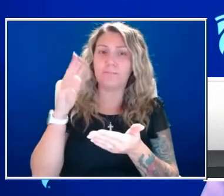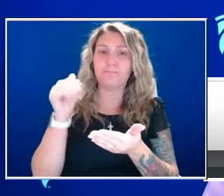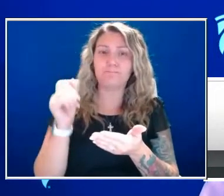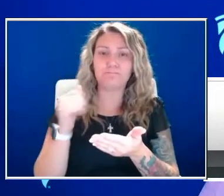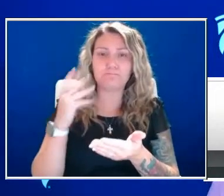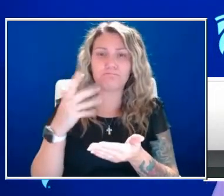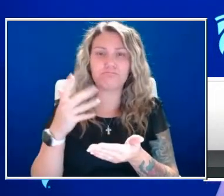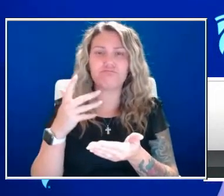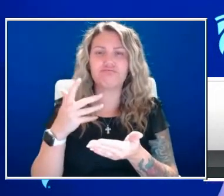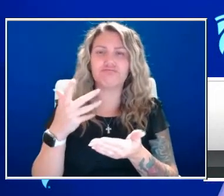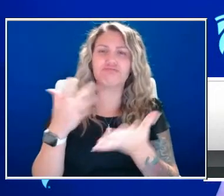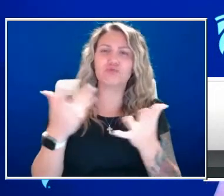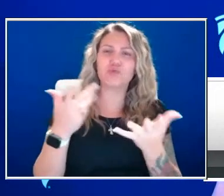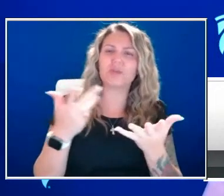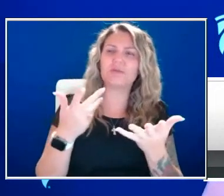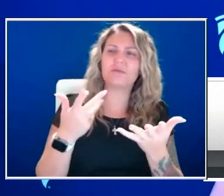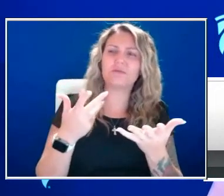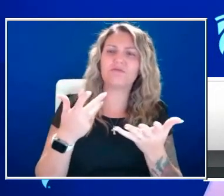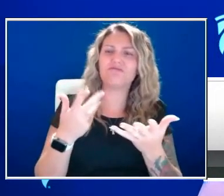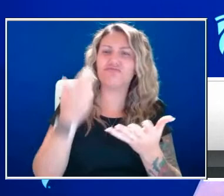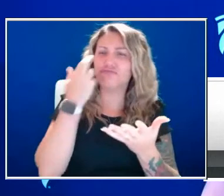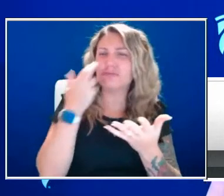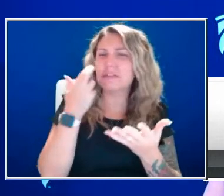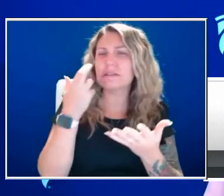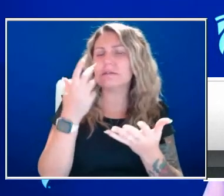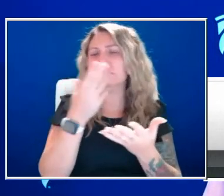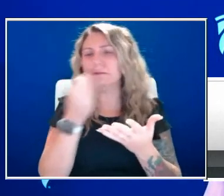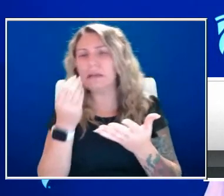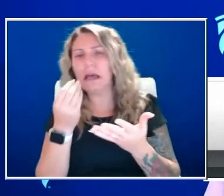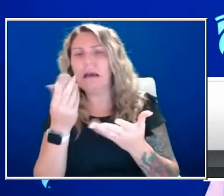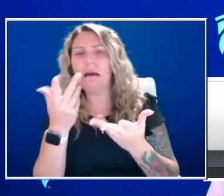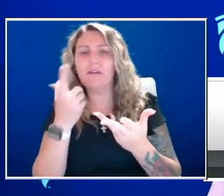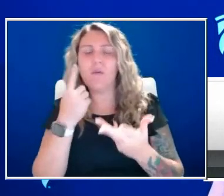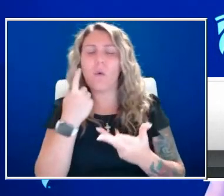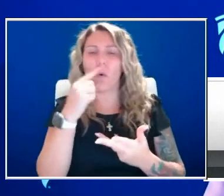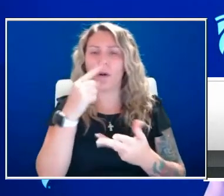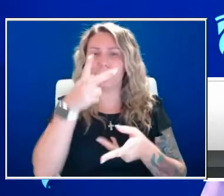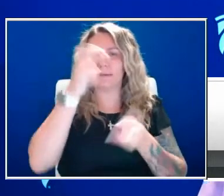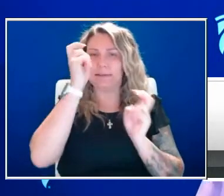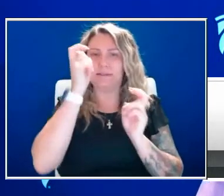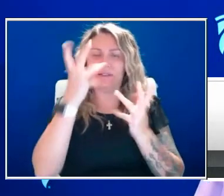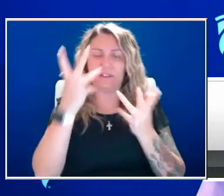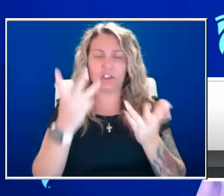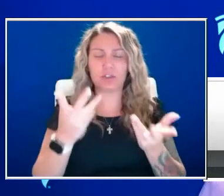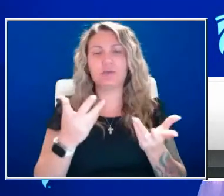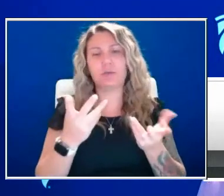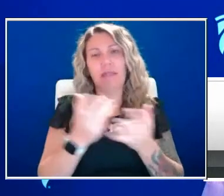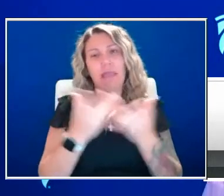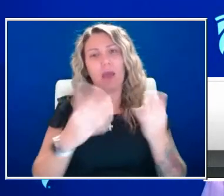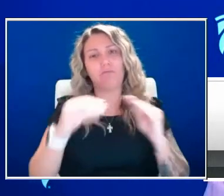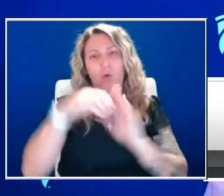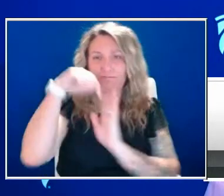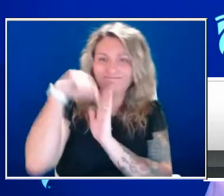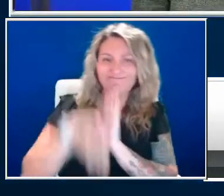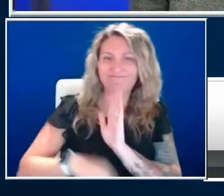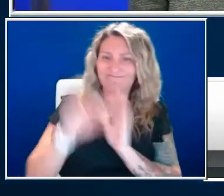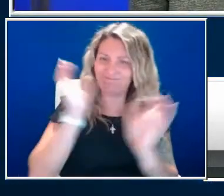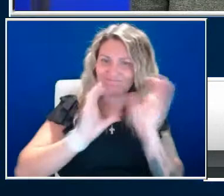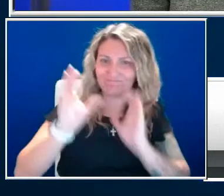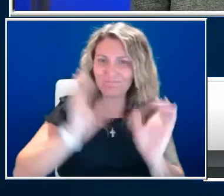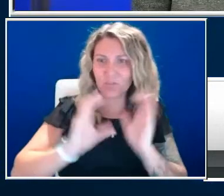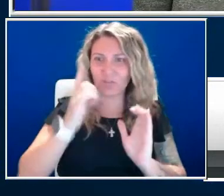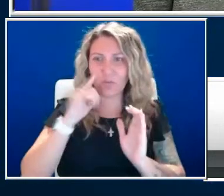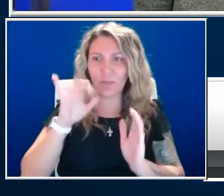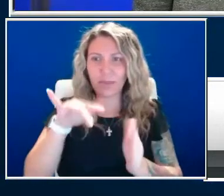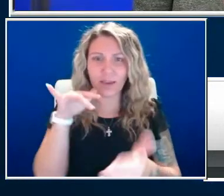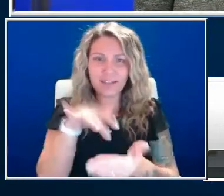prognostic factors for disease severity, but I think it's still a lot more has to be done as far as looking into this this study or this